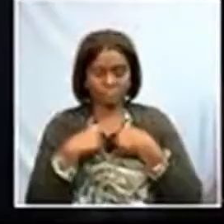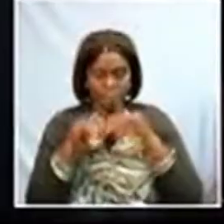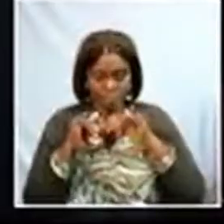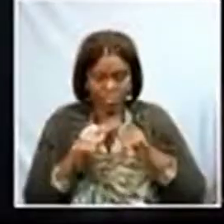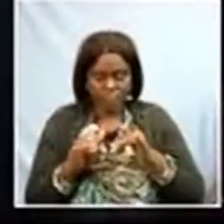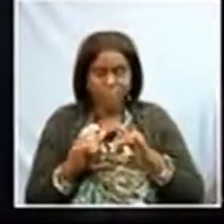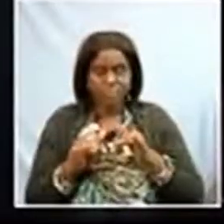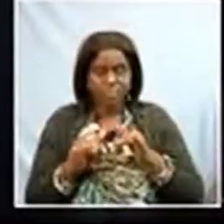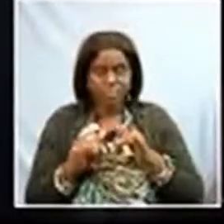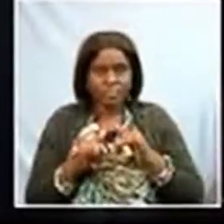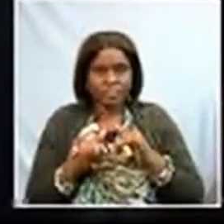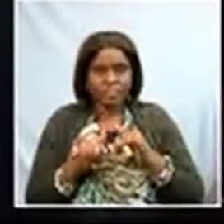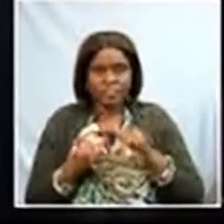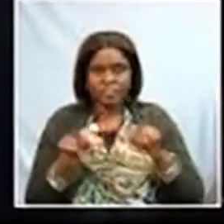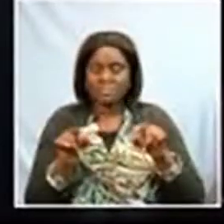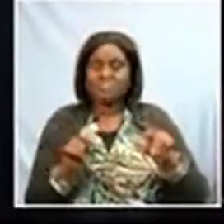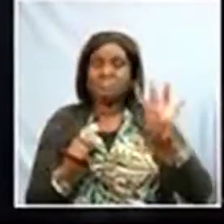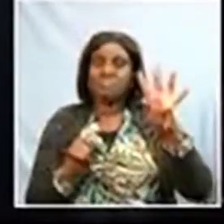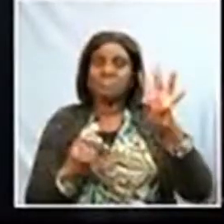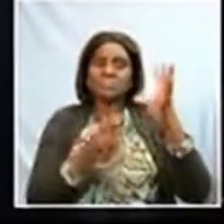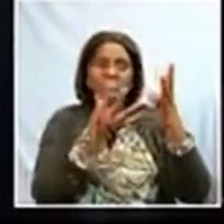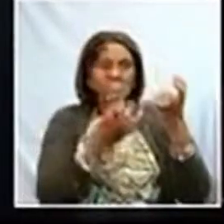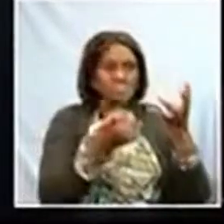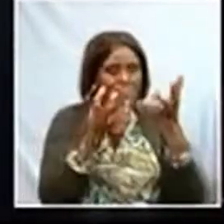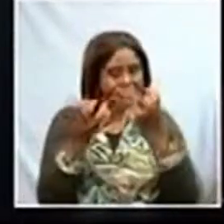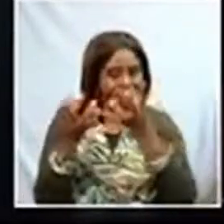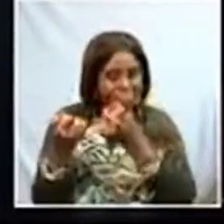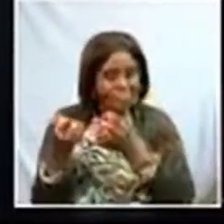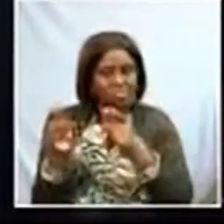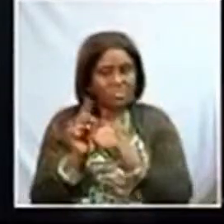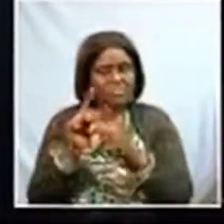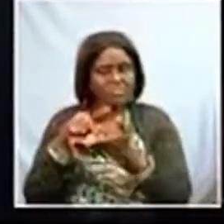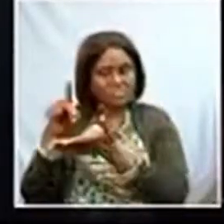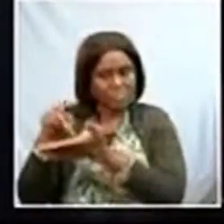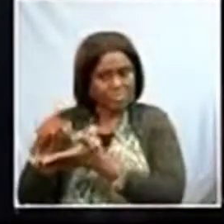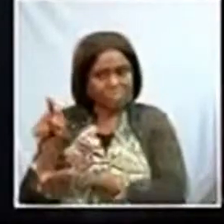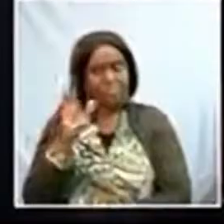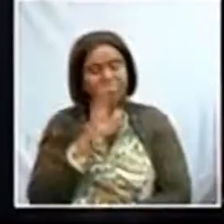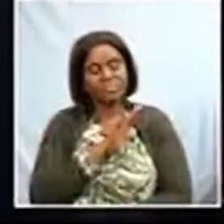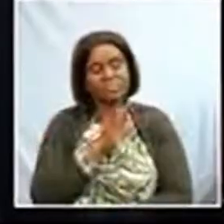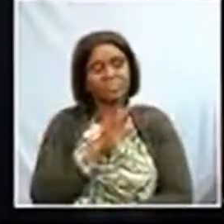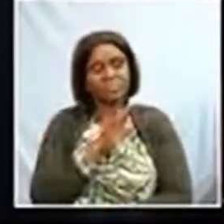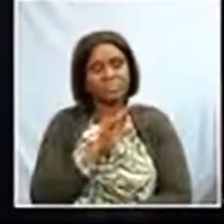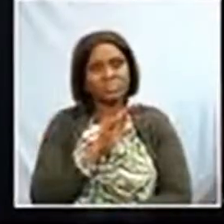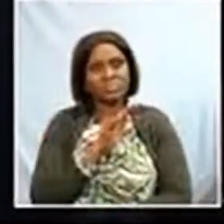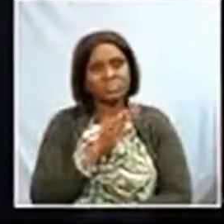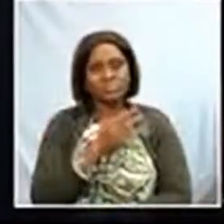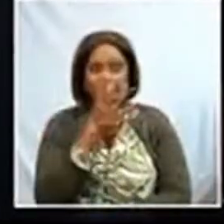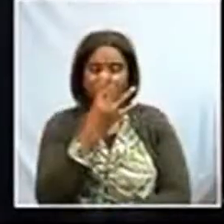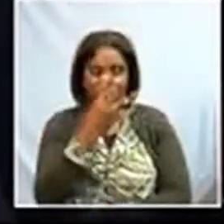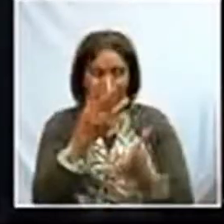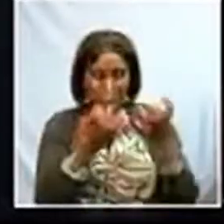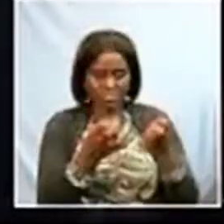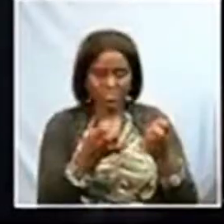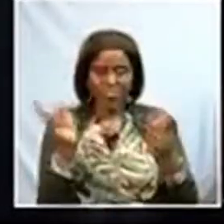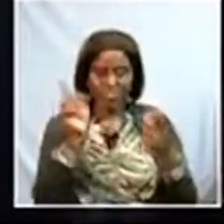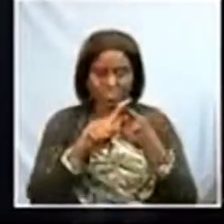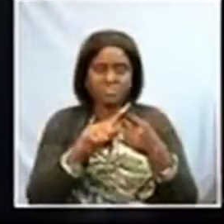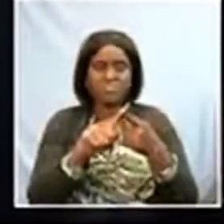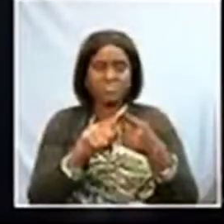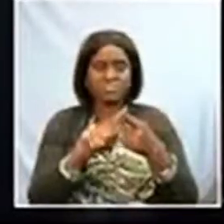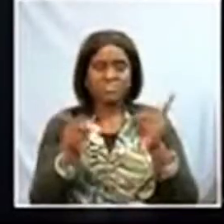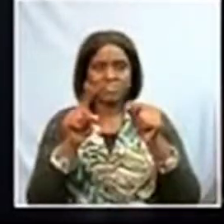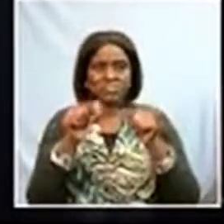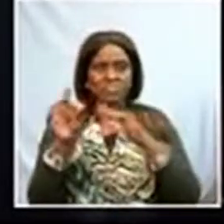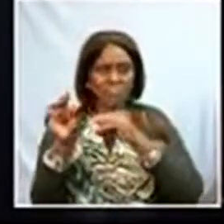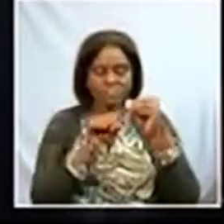staying, we did like 4 dry boreholes and paid the 4 dry boreholes until there was a, yes, when you